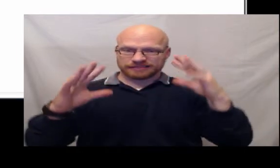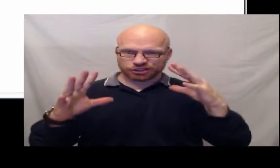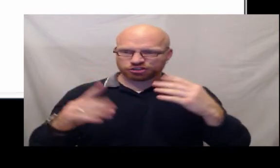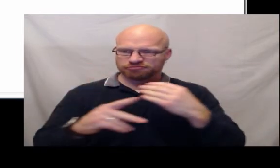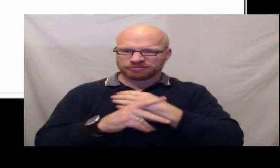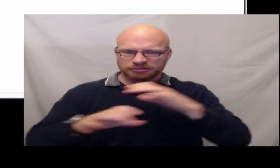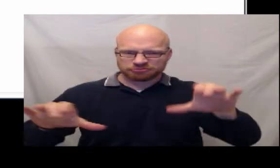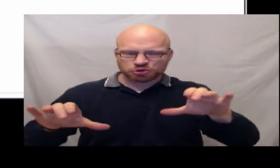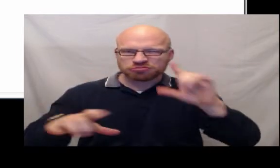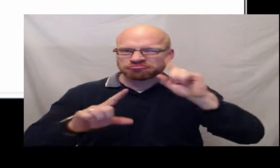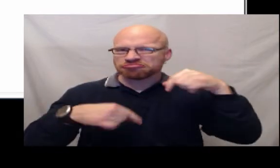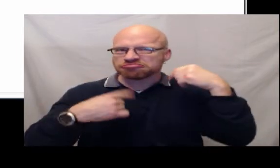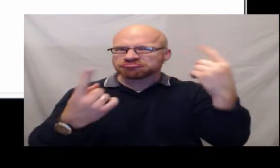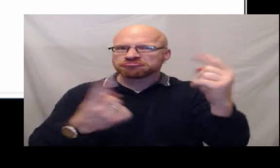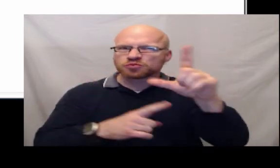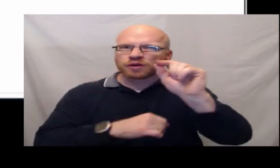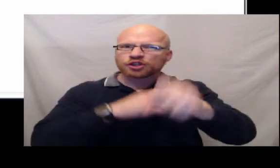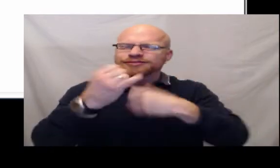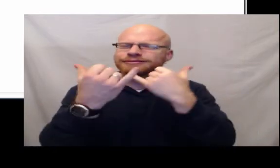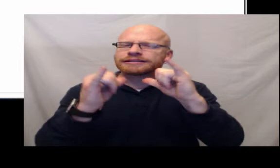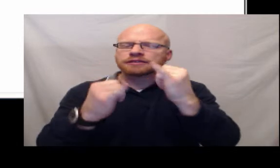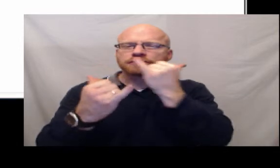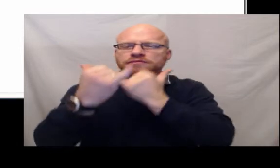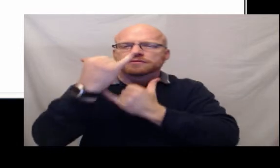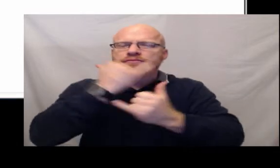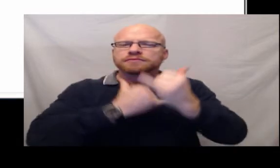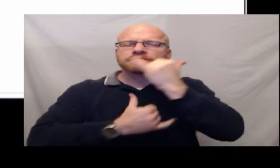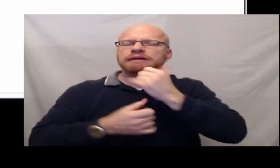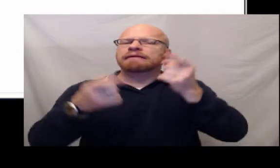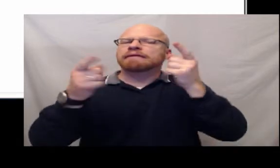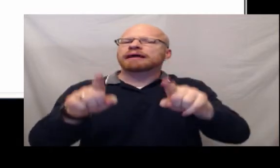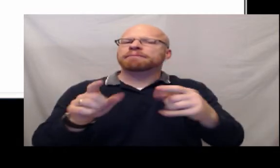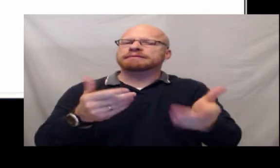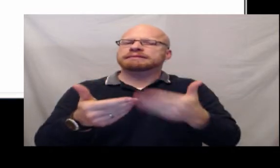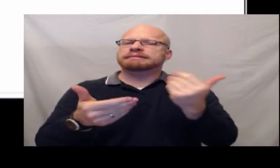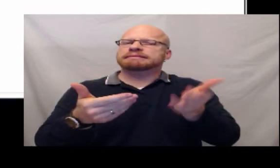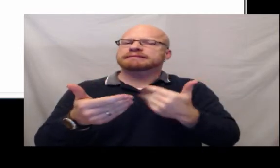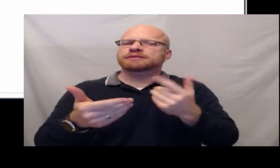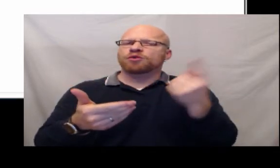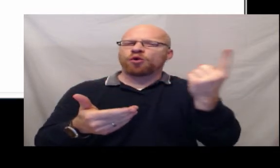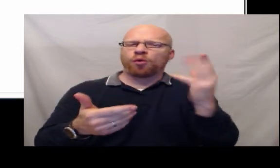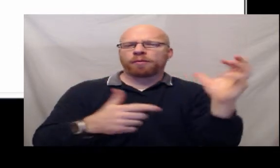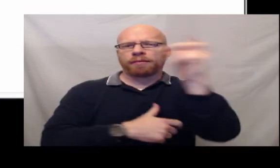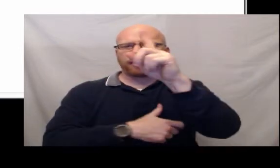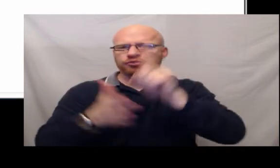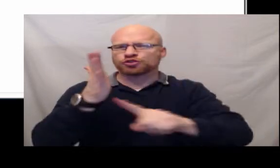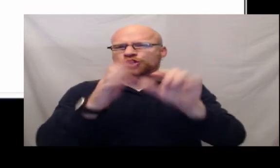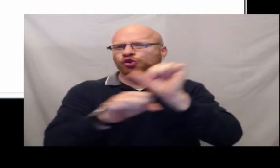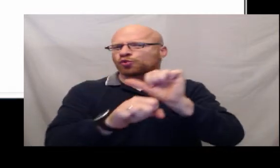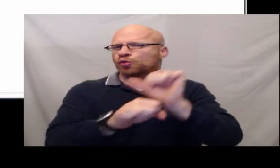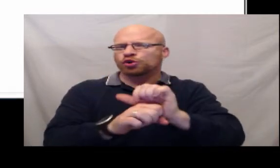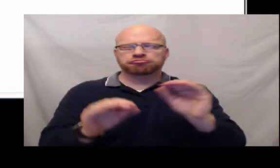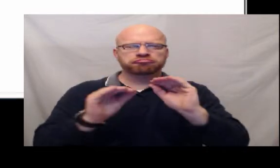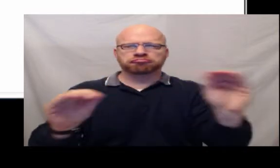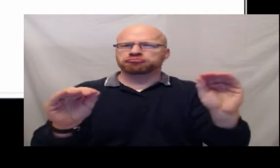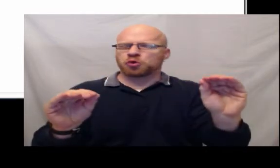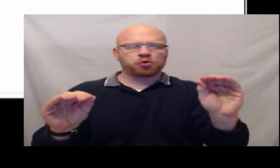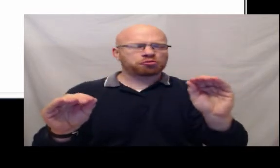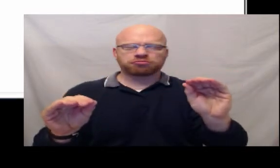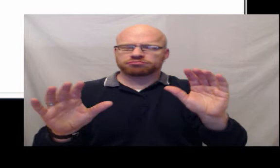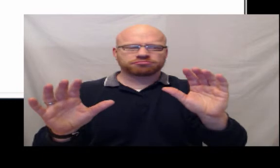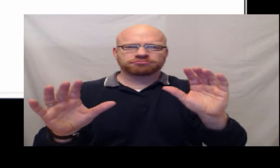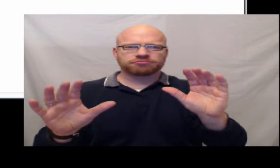So, even as a math teacher, I've been doing math for 20 years now, I still make mistakes, same as you. It can happen very easily to